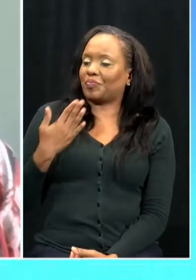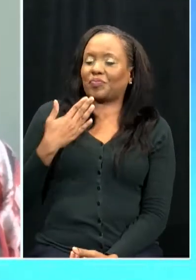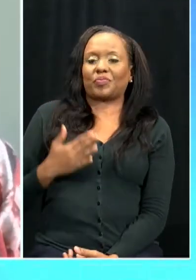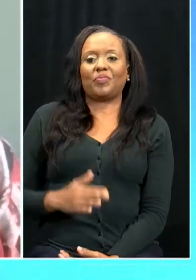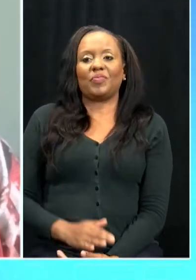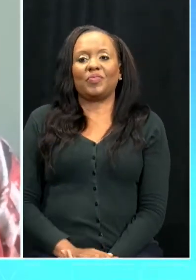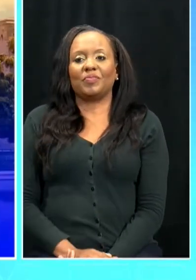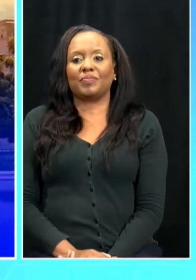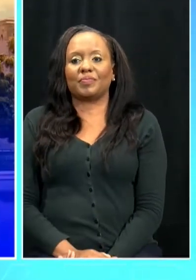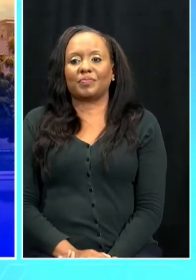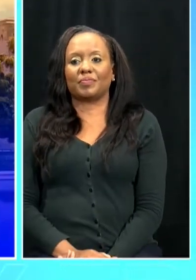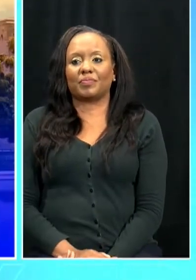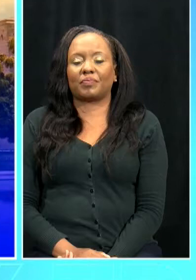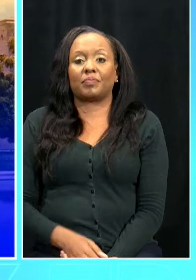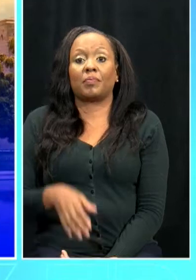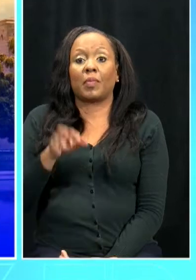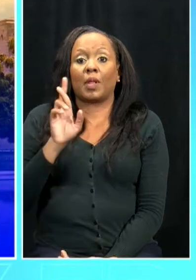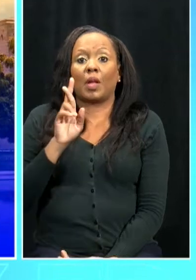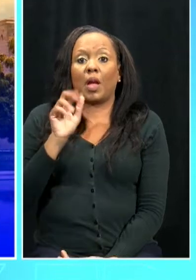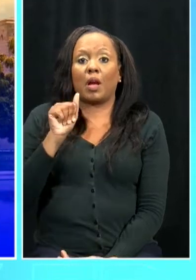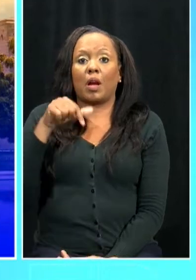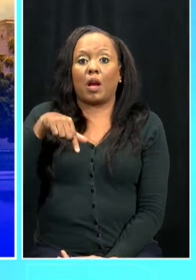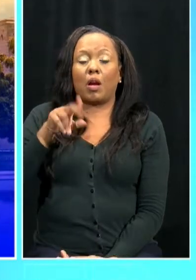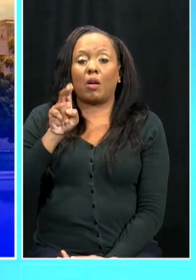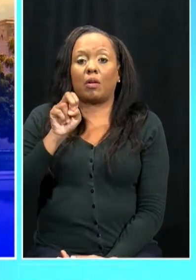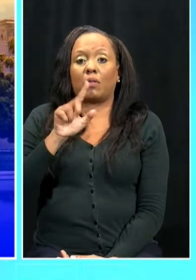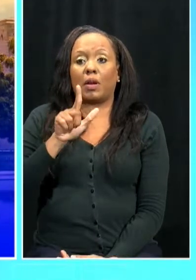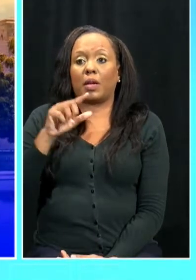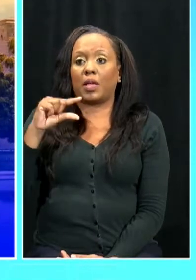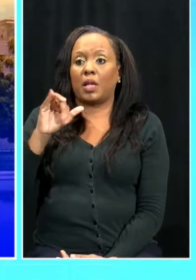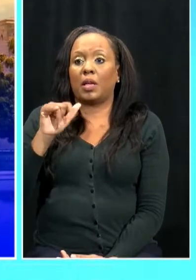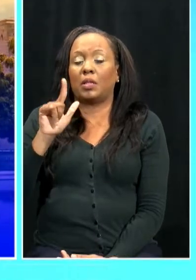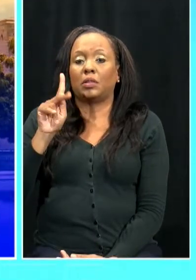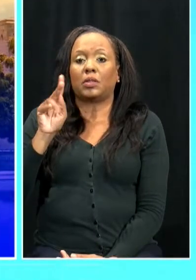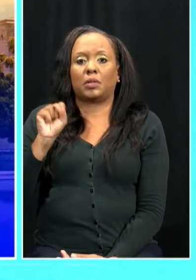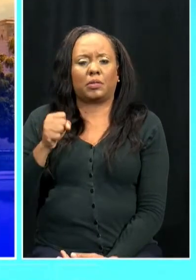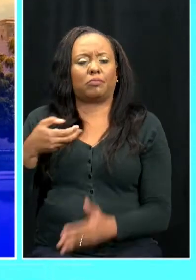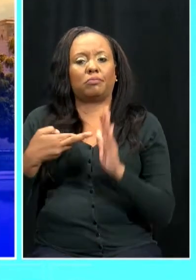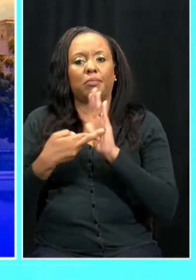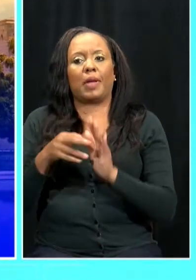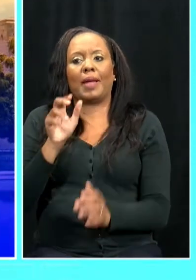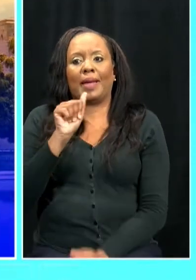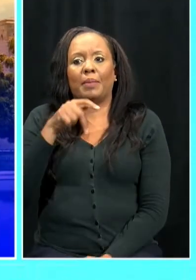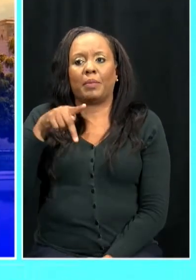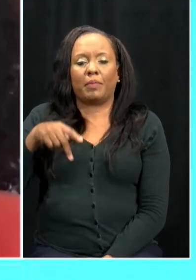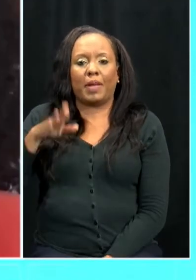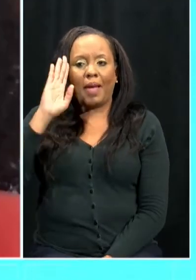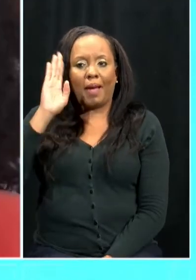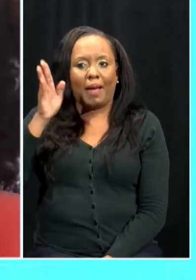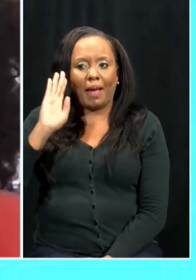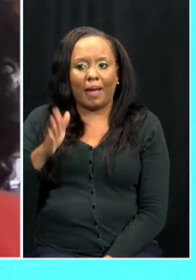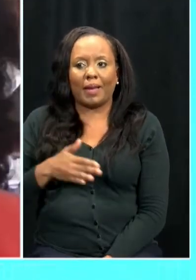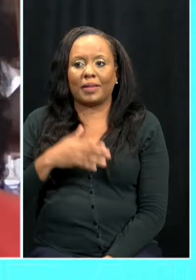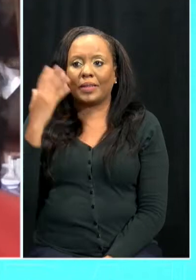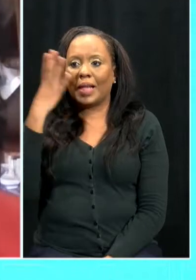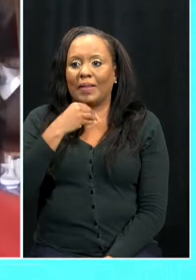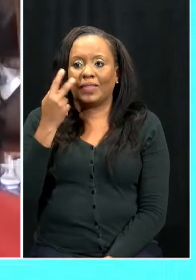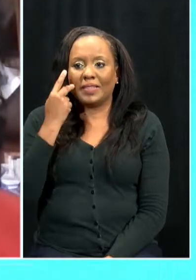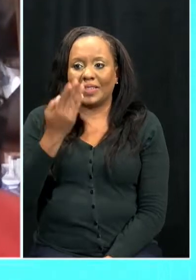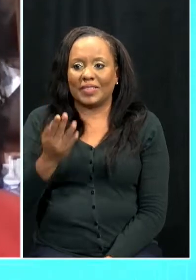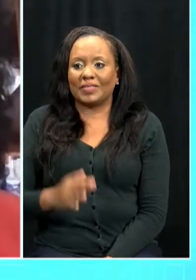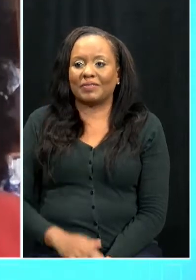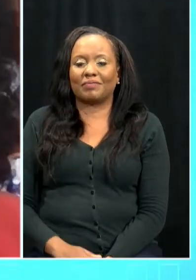Comissiong. Well, Raquel Gilkes, the representative for the Alliance Party for Progress, has just joined us. Hi, Raquel. Lovely to see you.